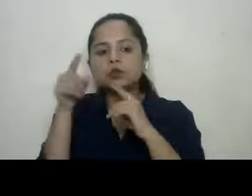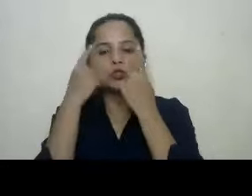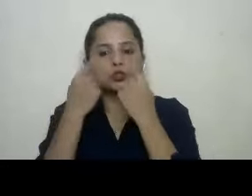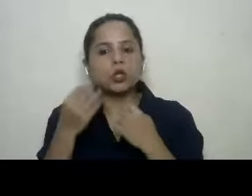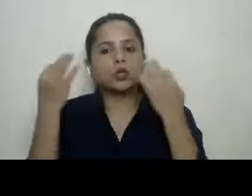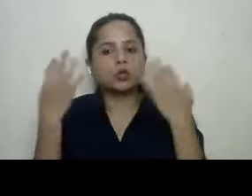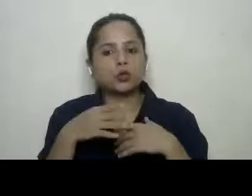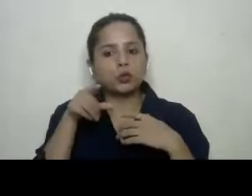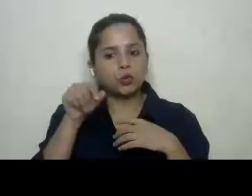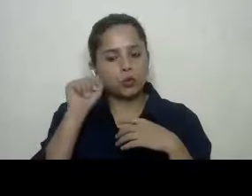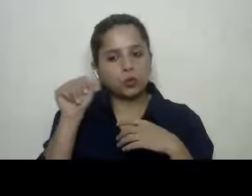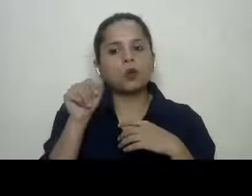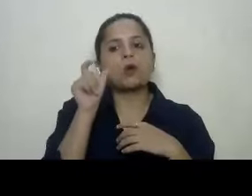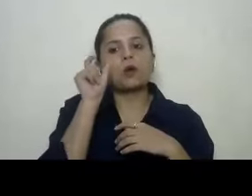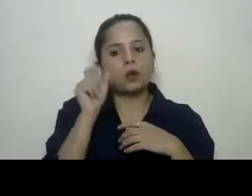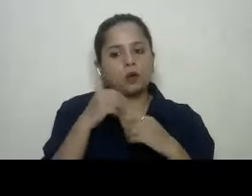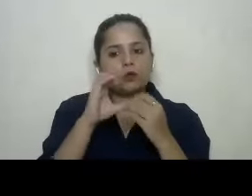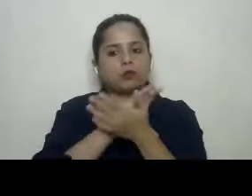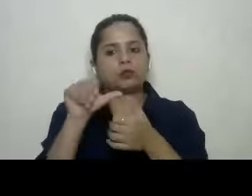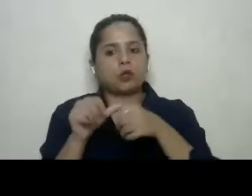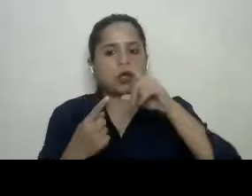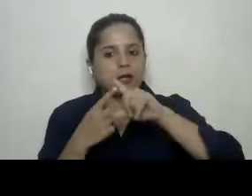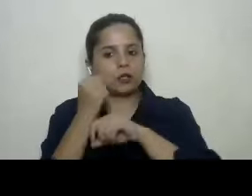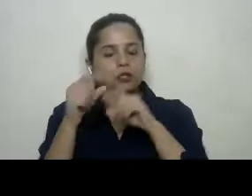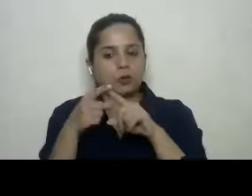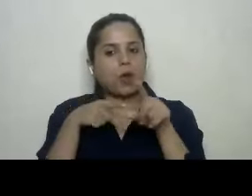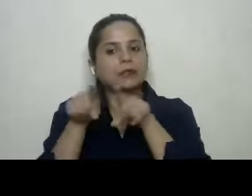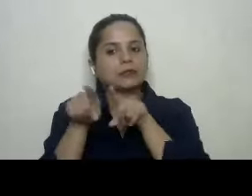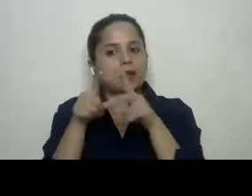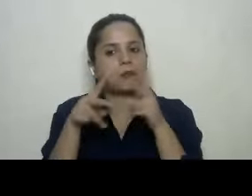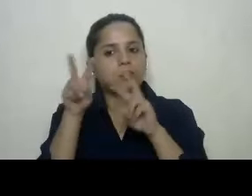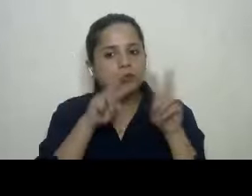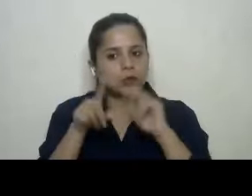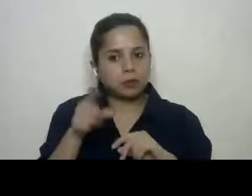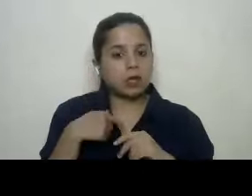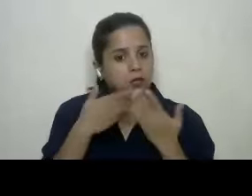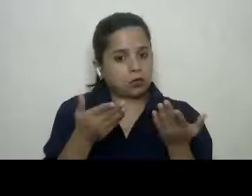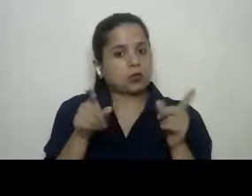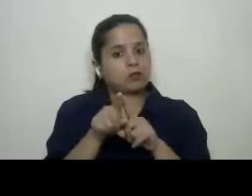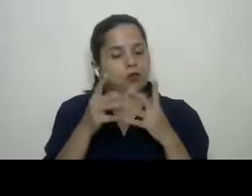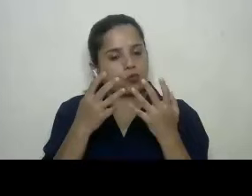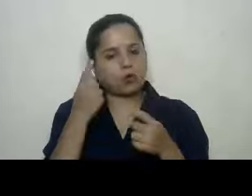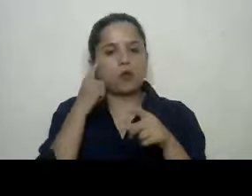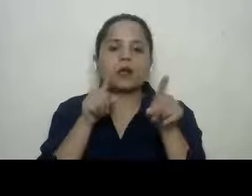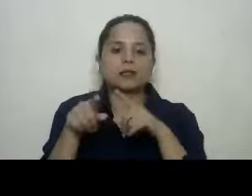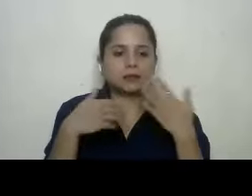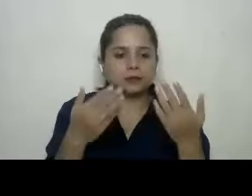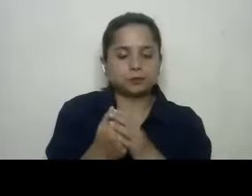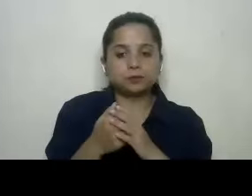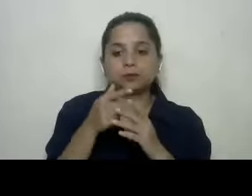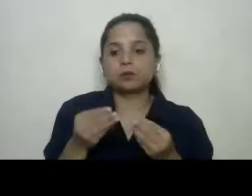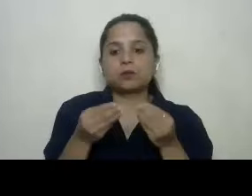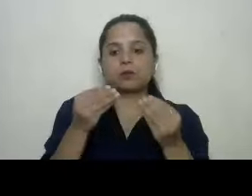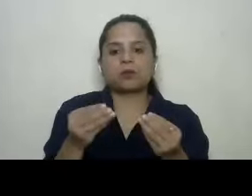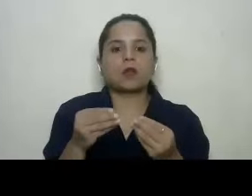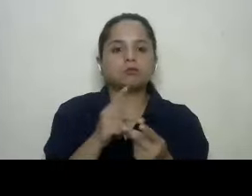thing with ChatGPT. We have to illustrate with examples that this is the way I want it, for example. And then it gives you very